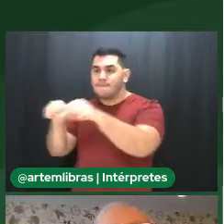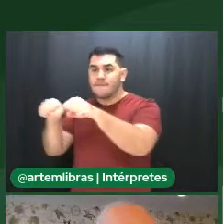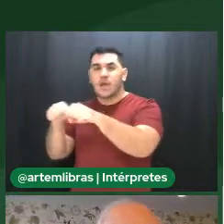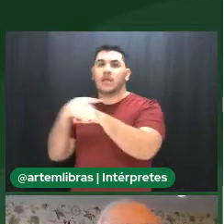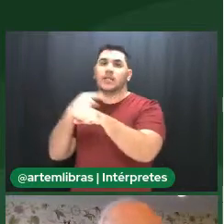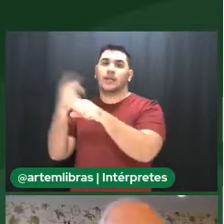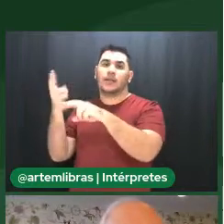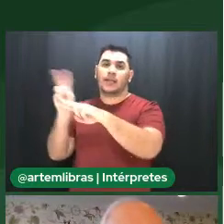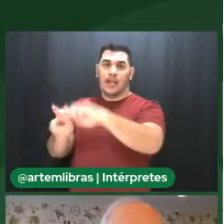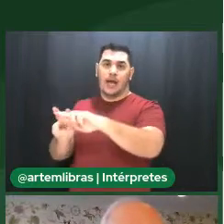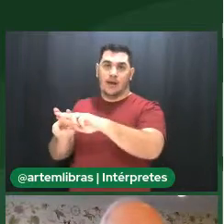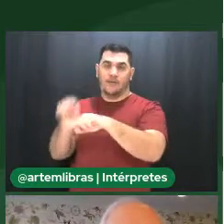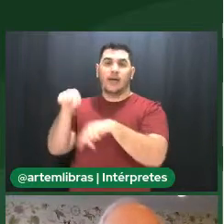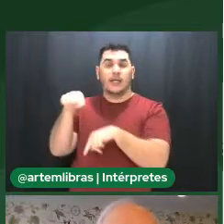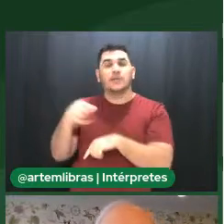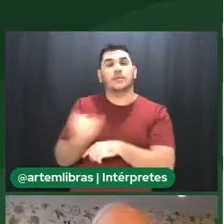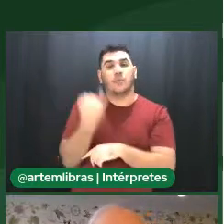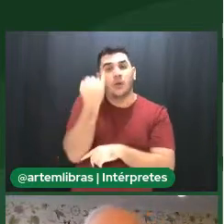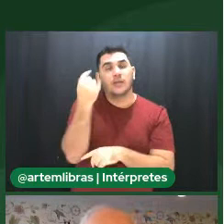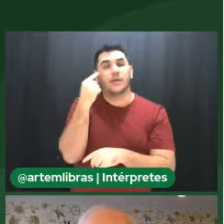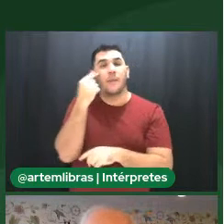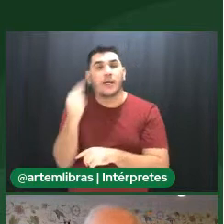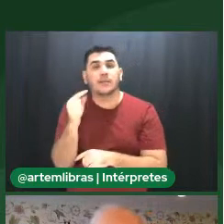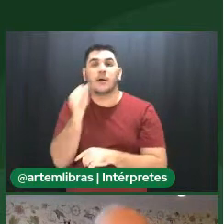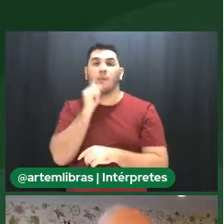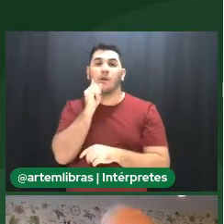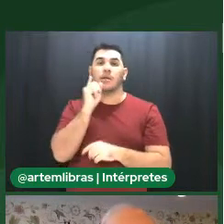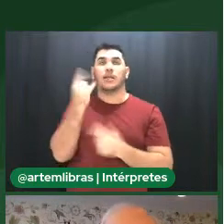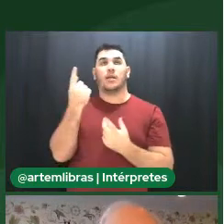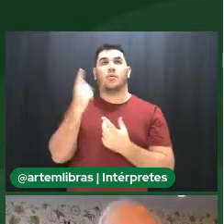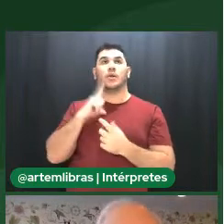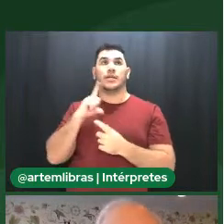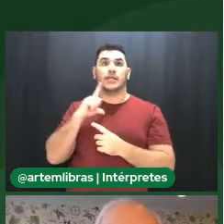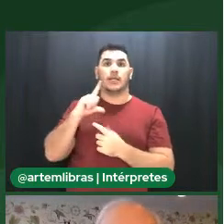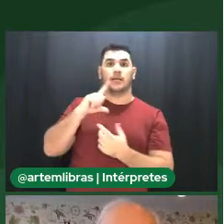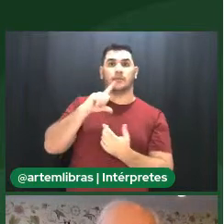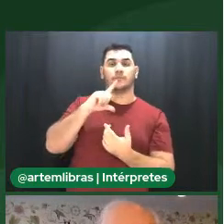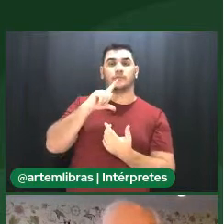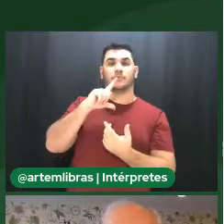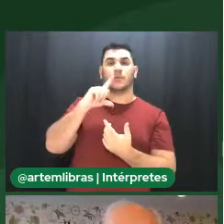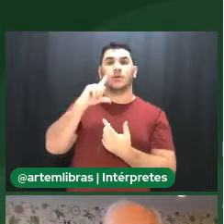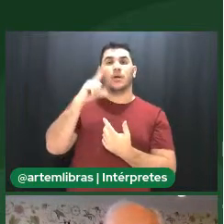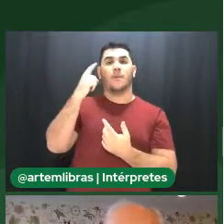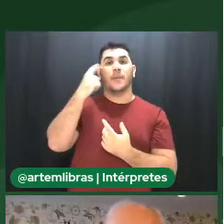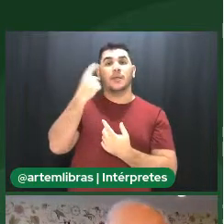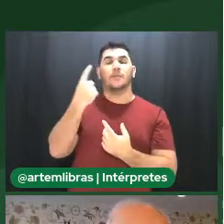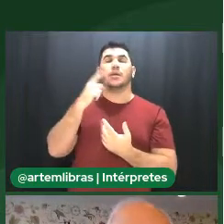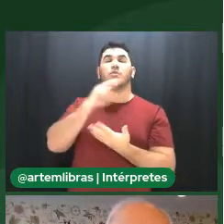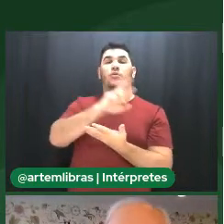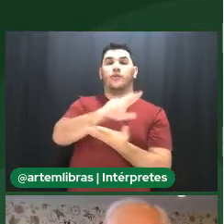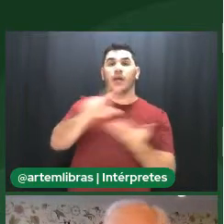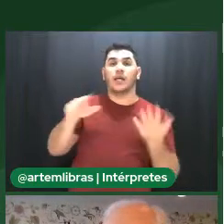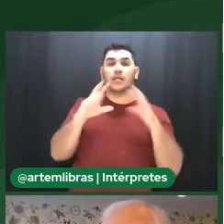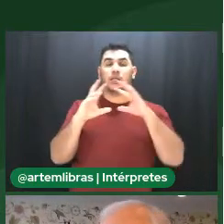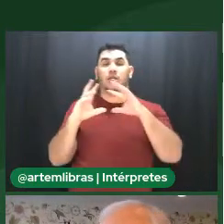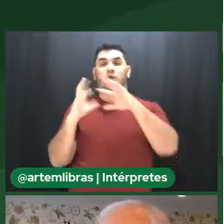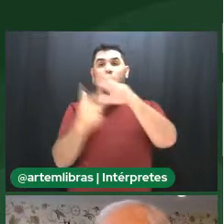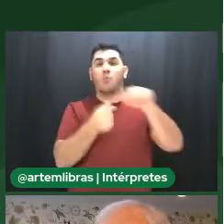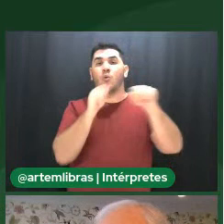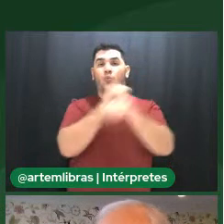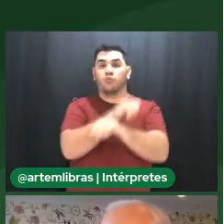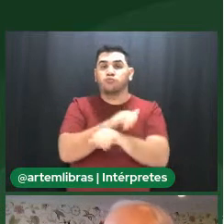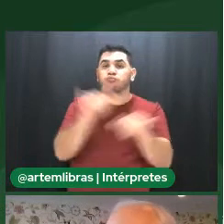than the one-dimensional model that has so widely been described and has been so central for